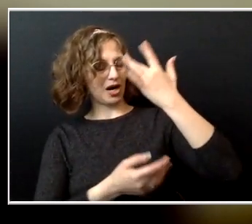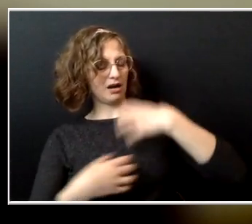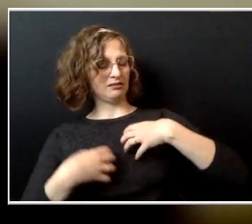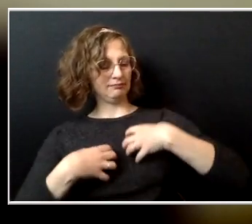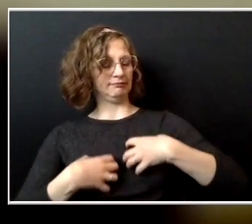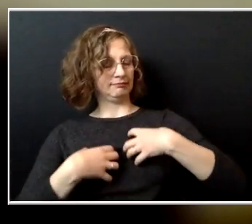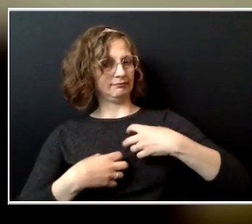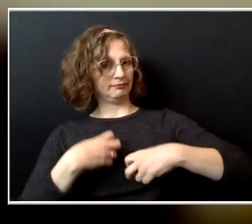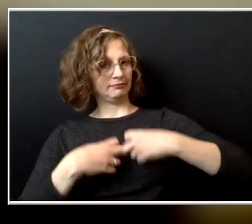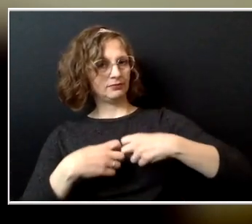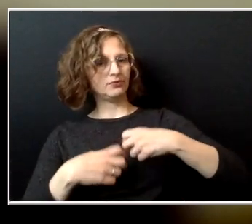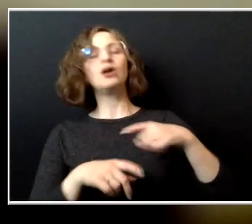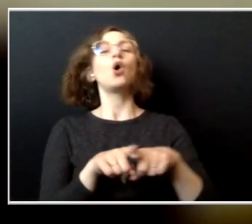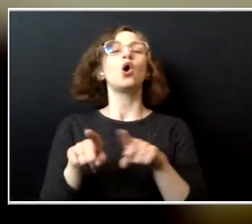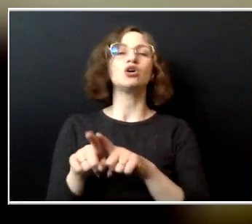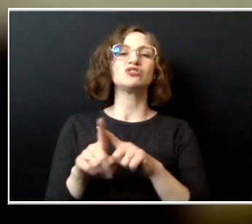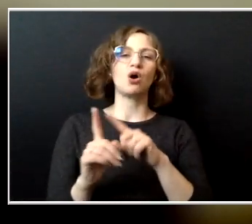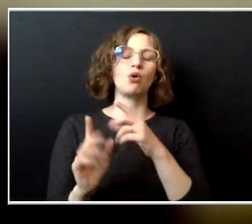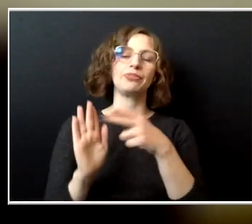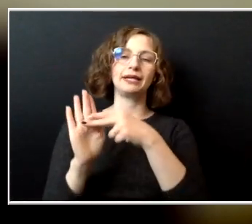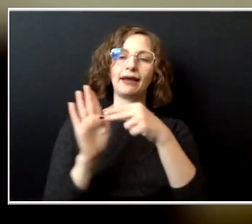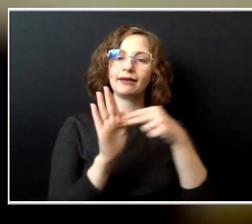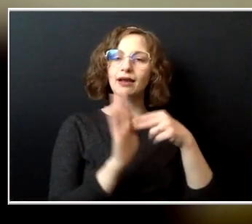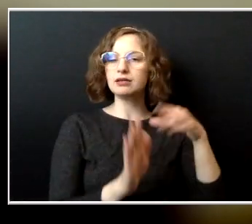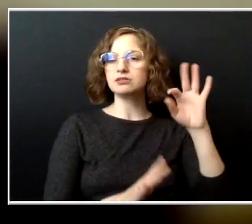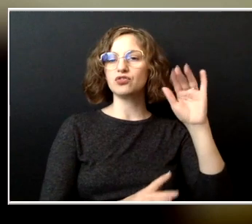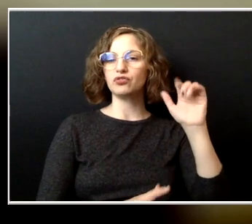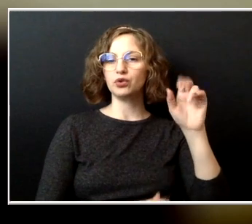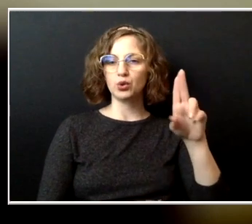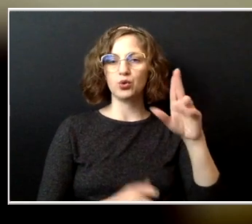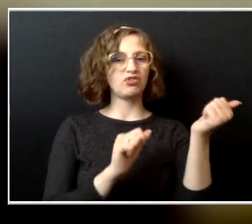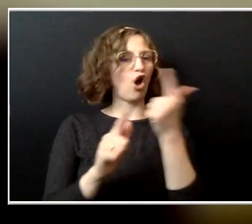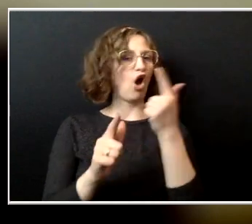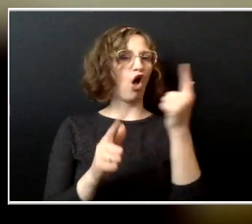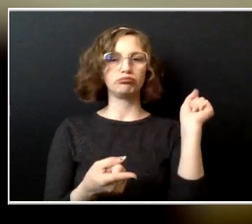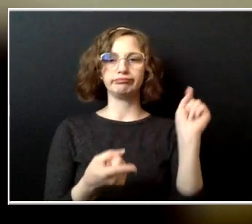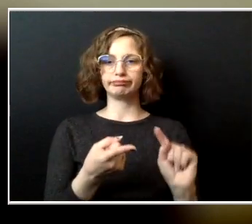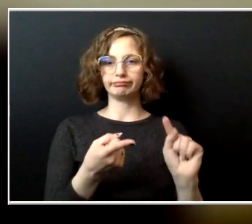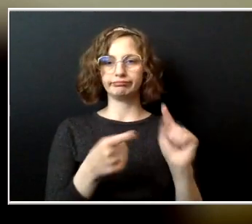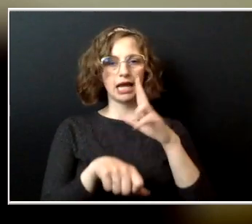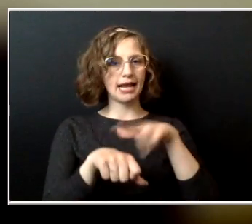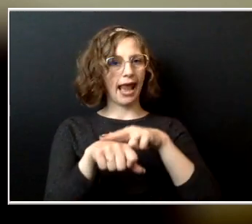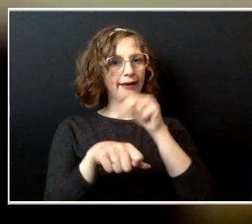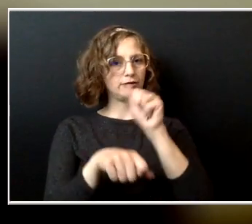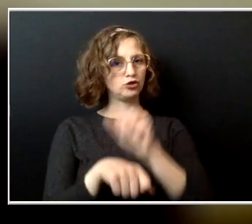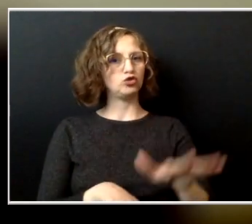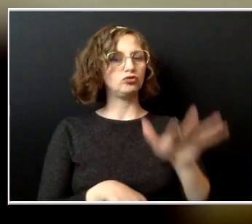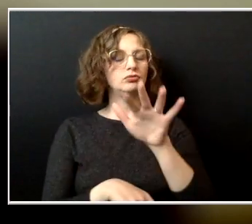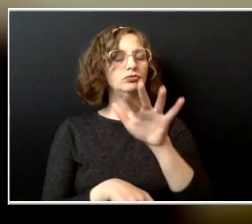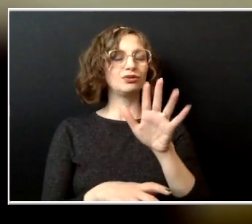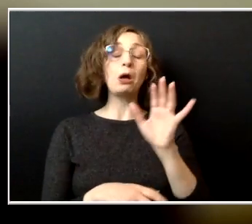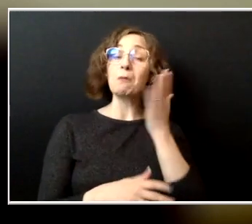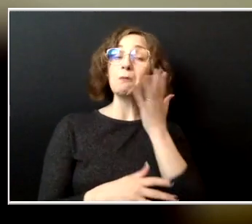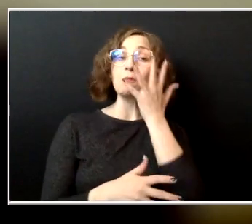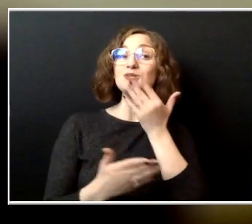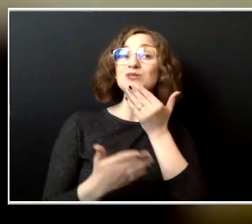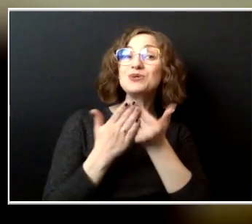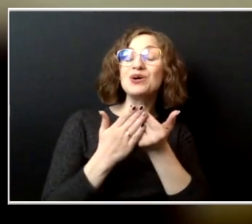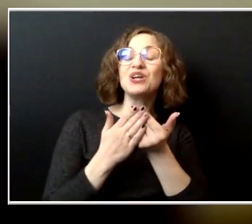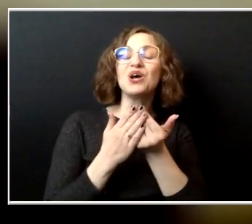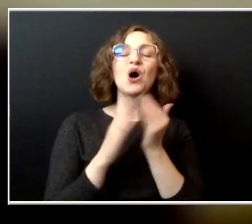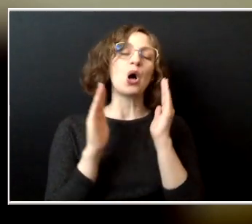diagnosis of influenza. All of those things are down nationally as well. So it's looking good on that aspect, but hopefully we can get the numbers of